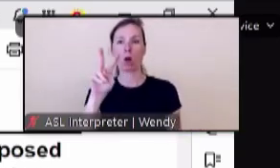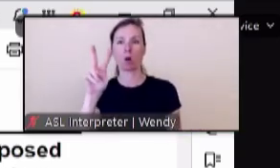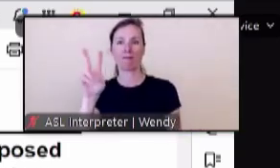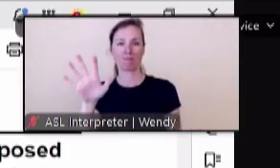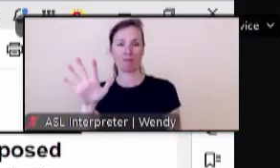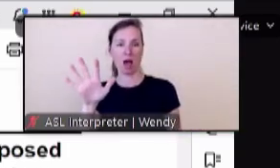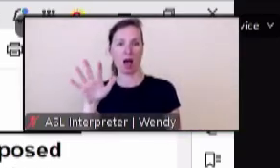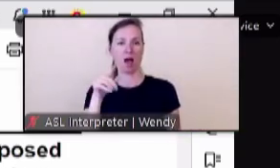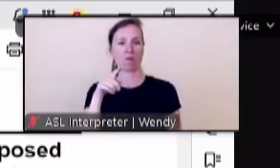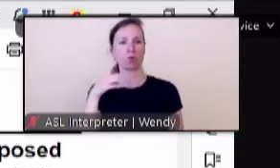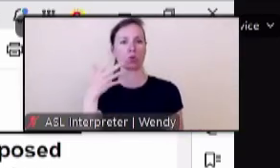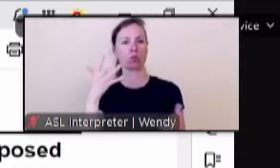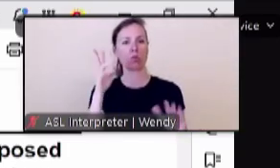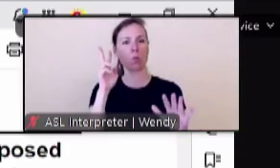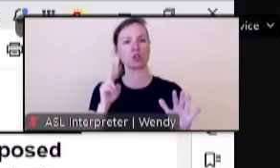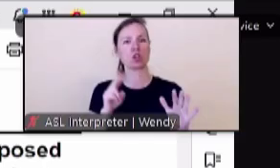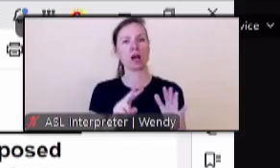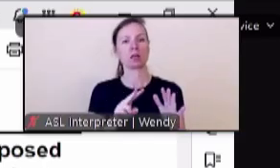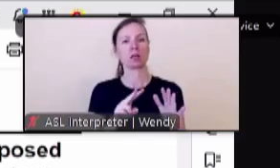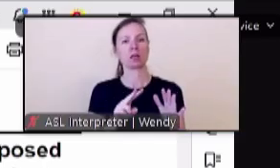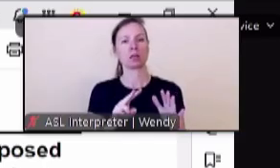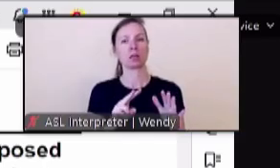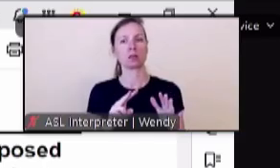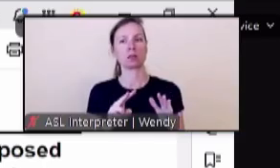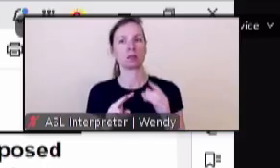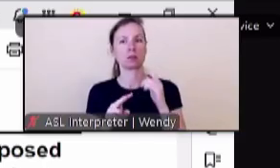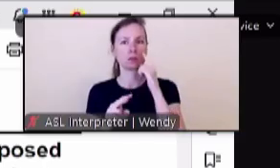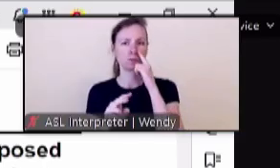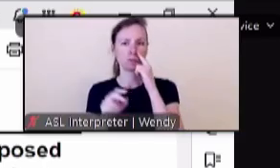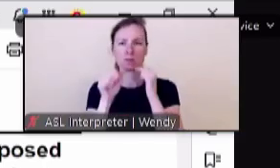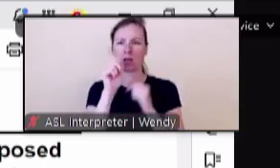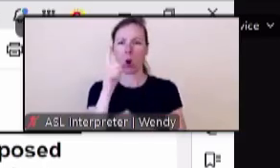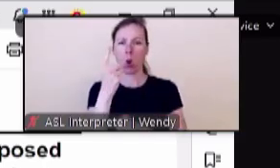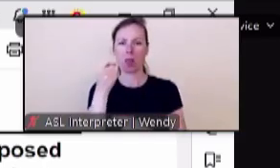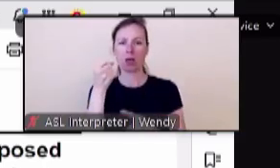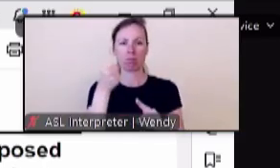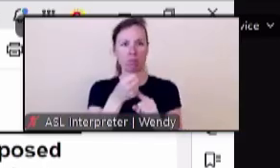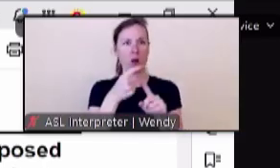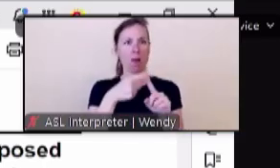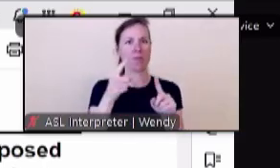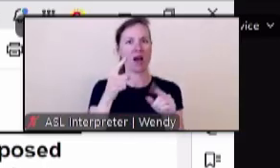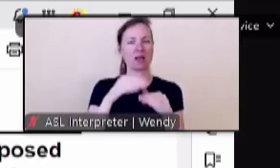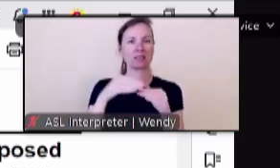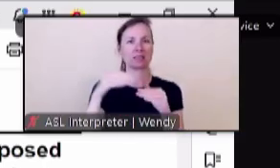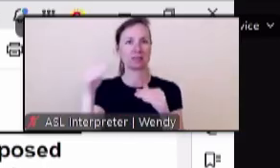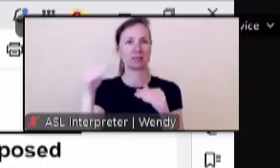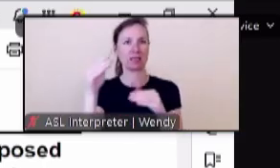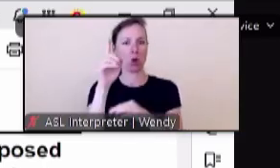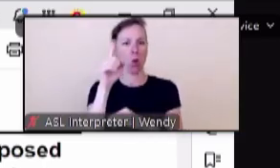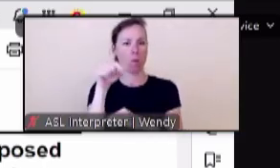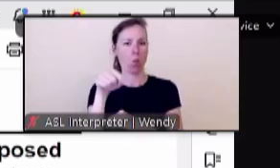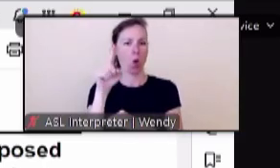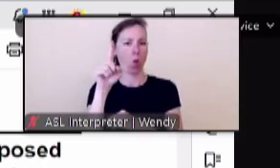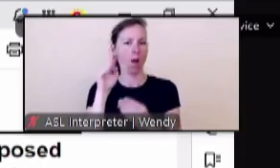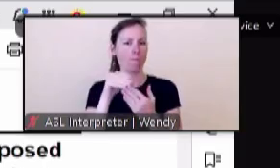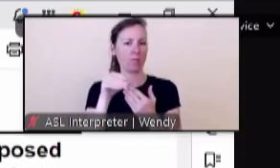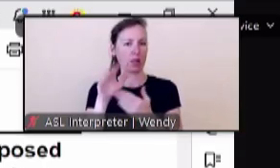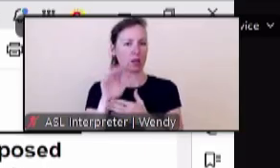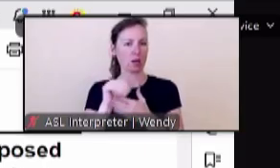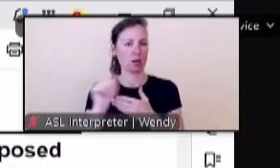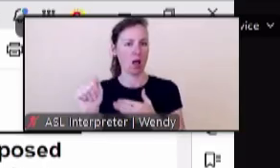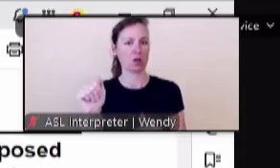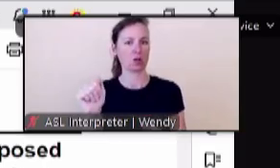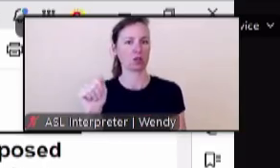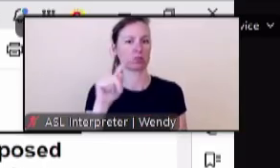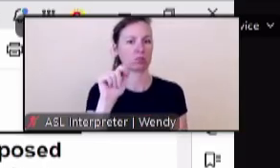you're projecting not only hitting, but exceeding a $1.1 million Correct.